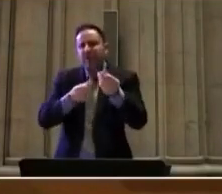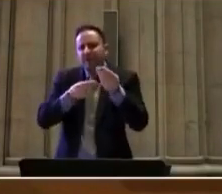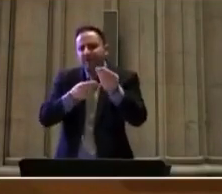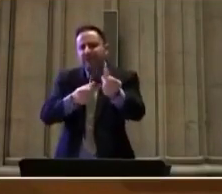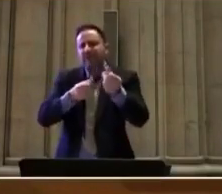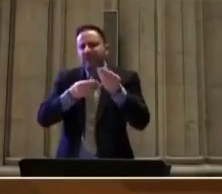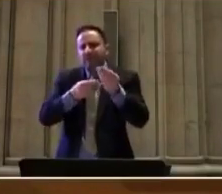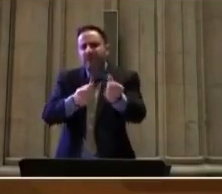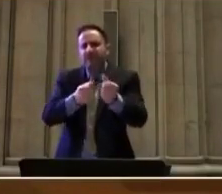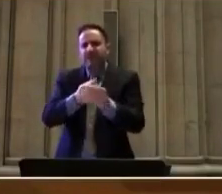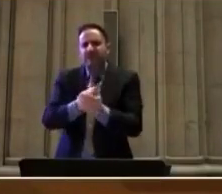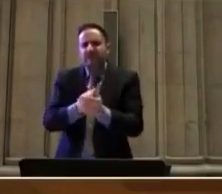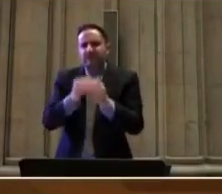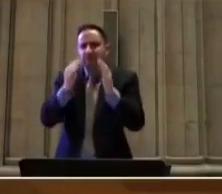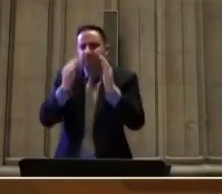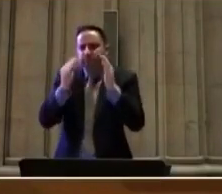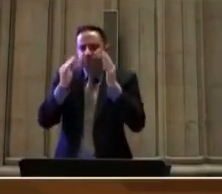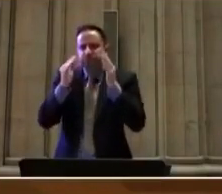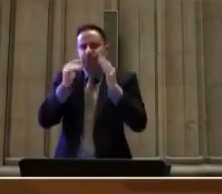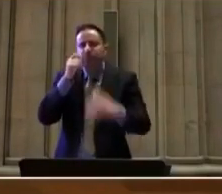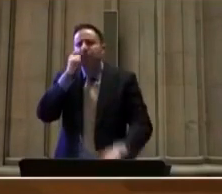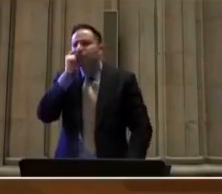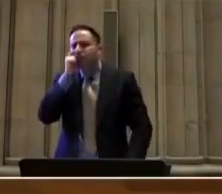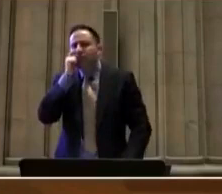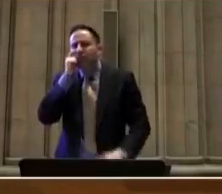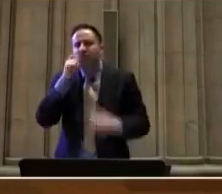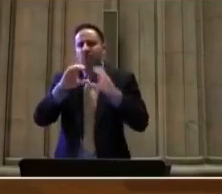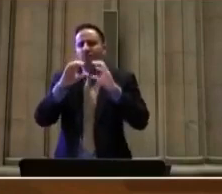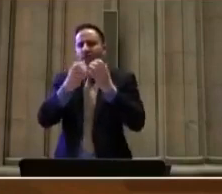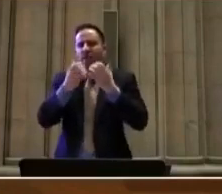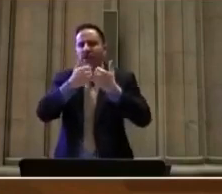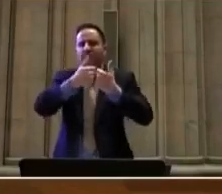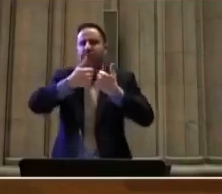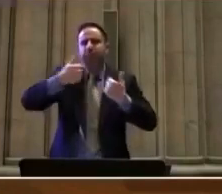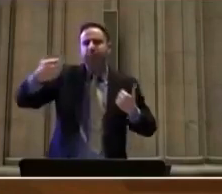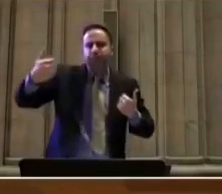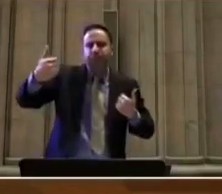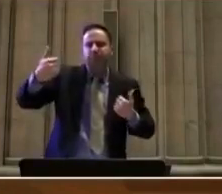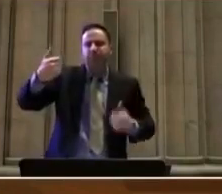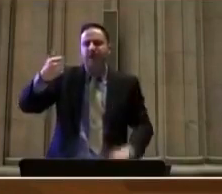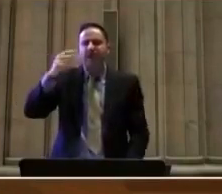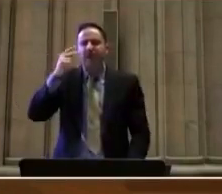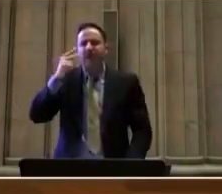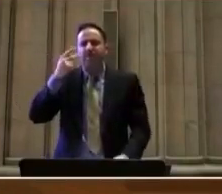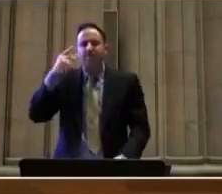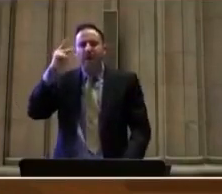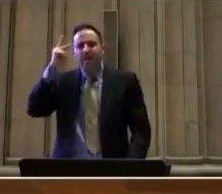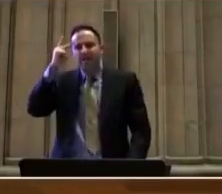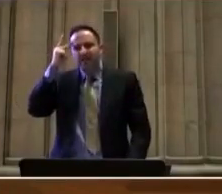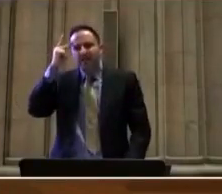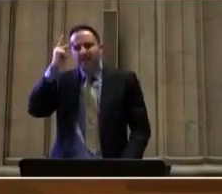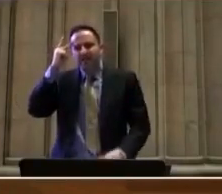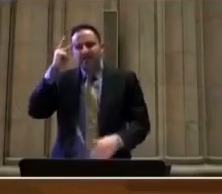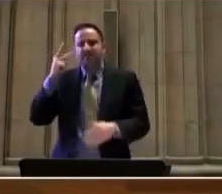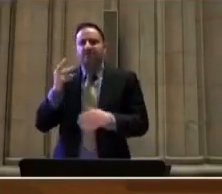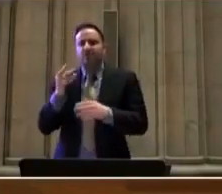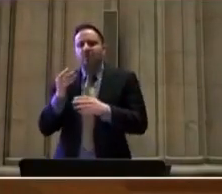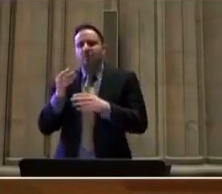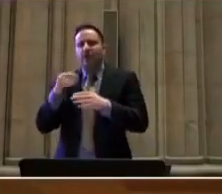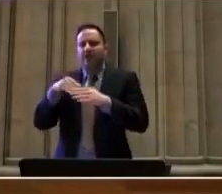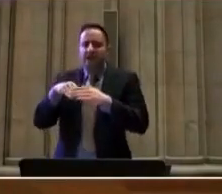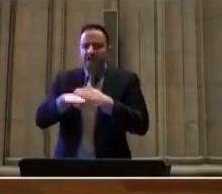seeding intentional racial class division into the body politic spilled over into the